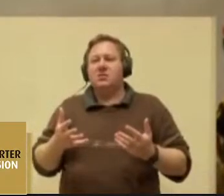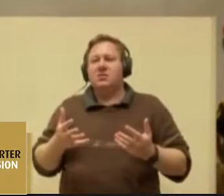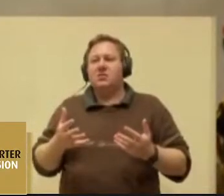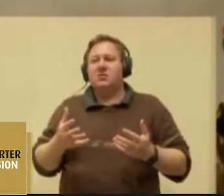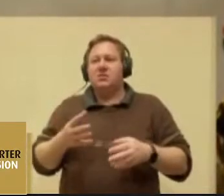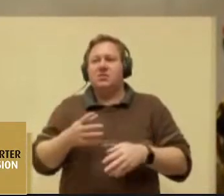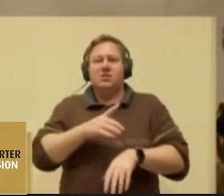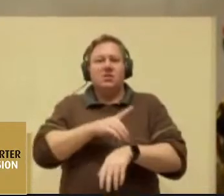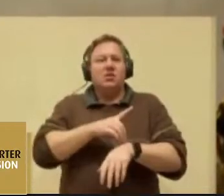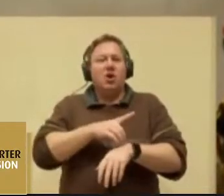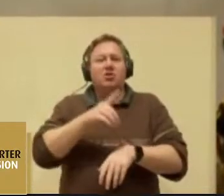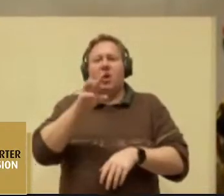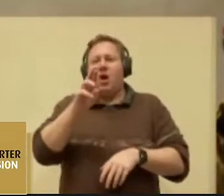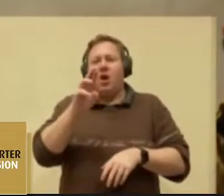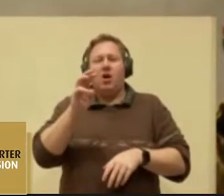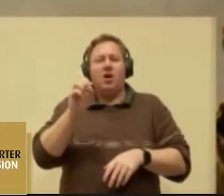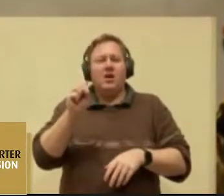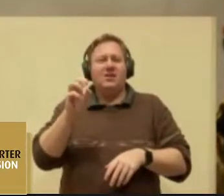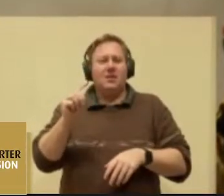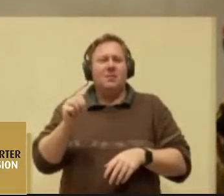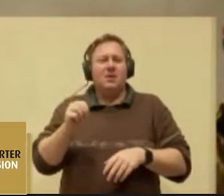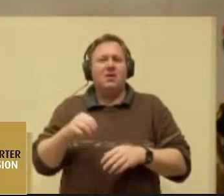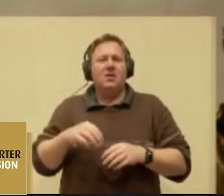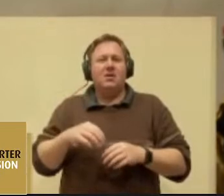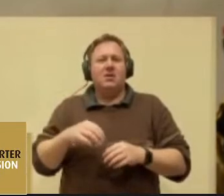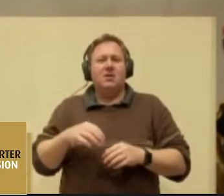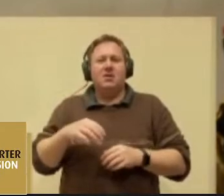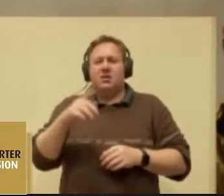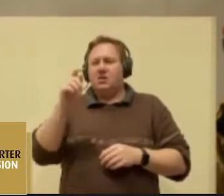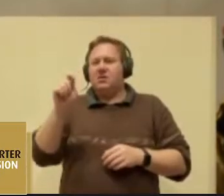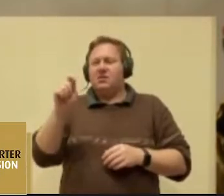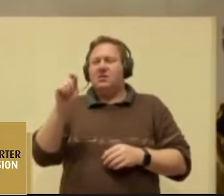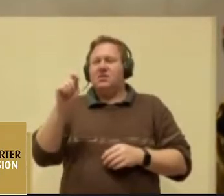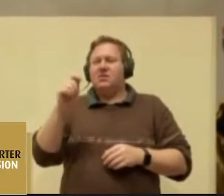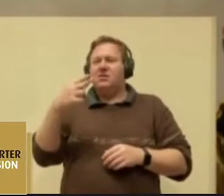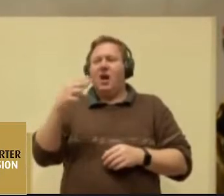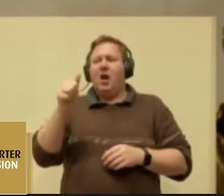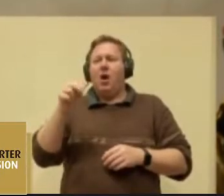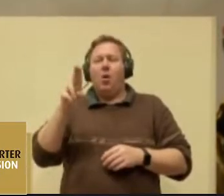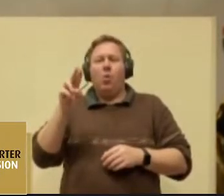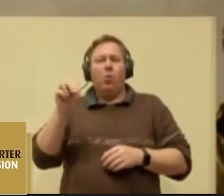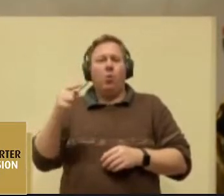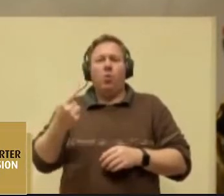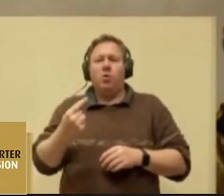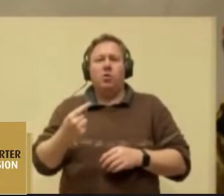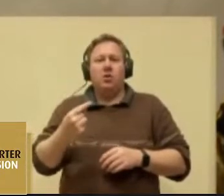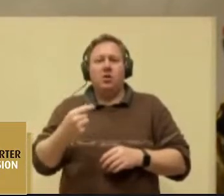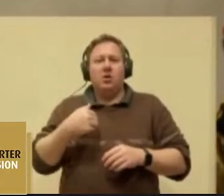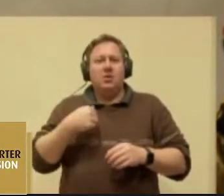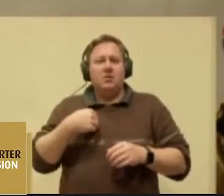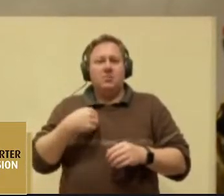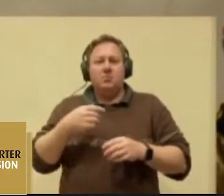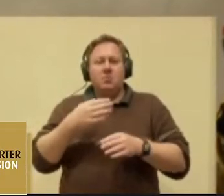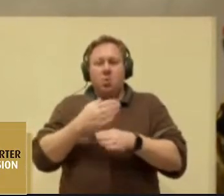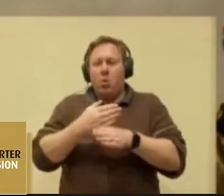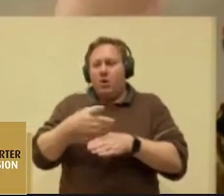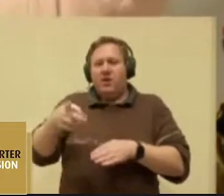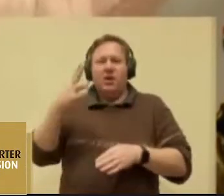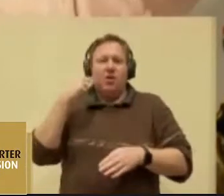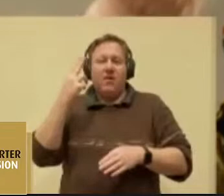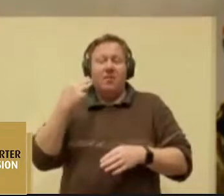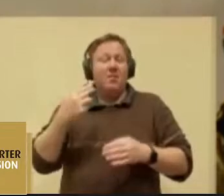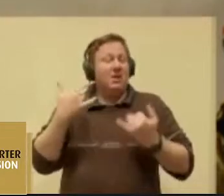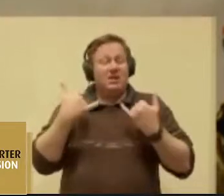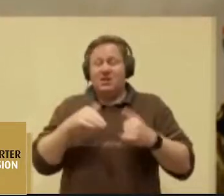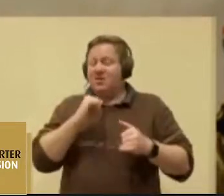dr rsm particularly greater talum people i work there in november i never finished working and i still